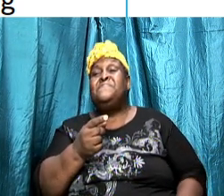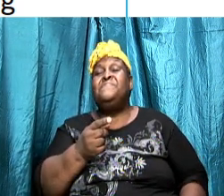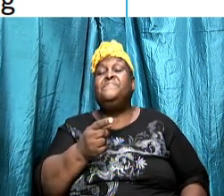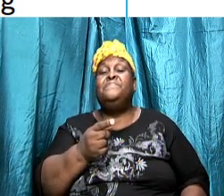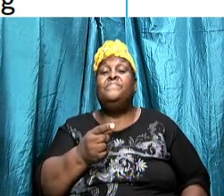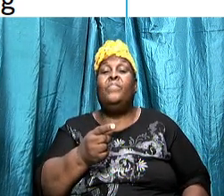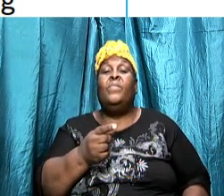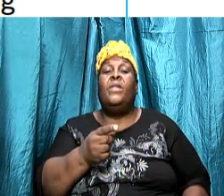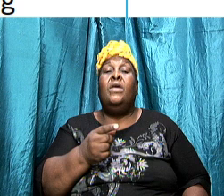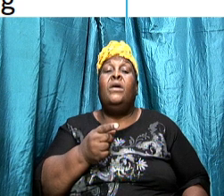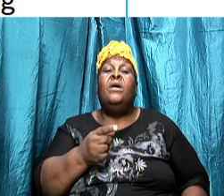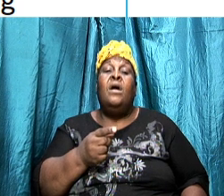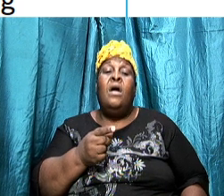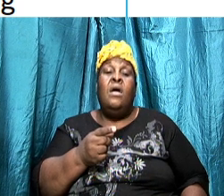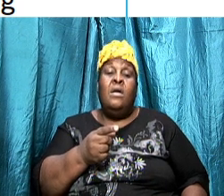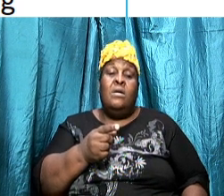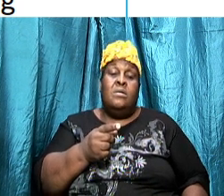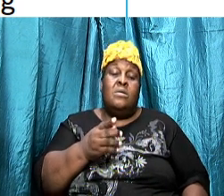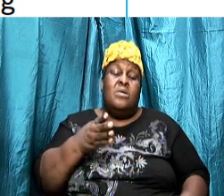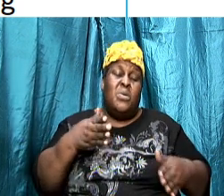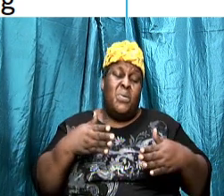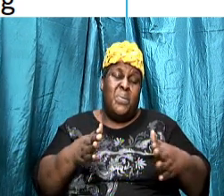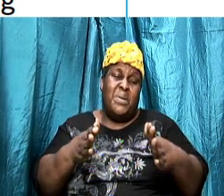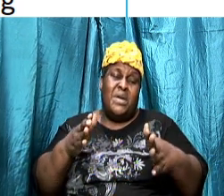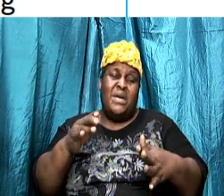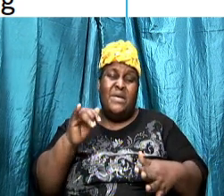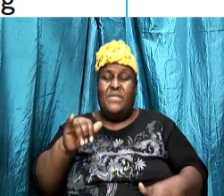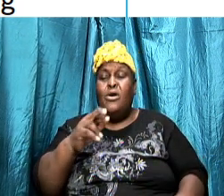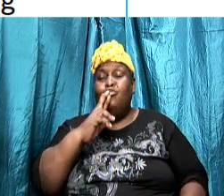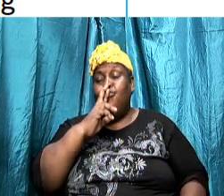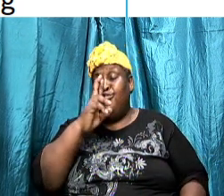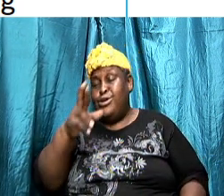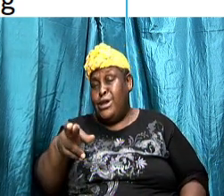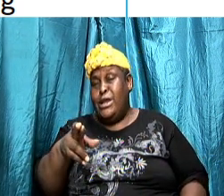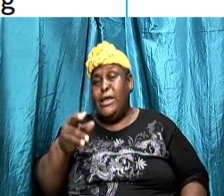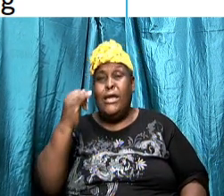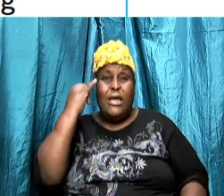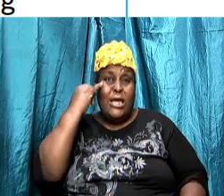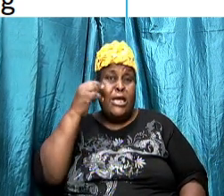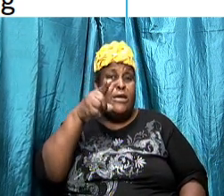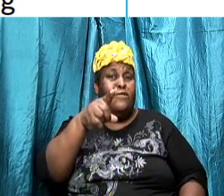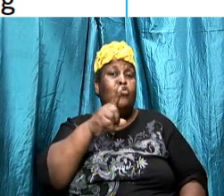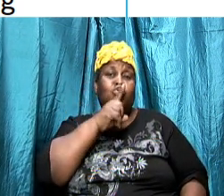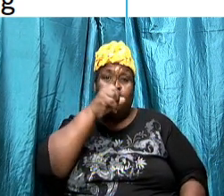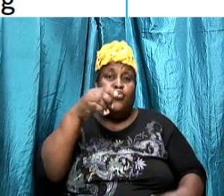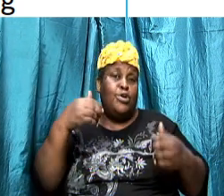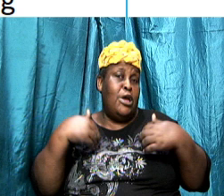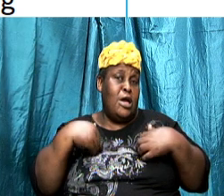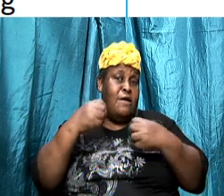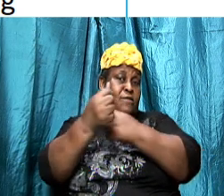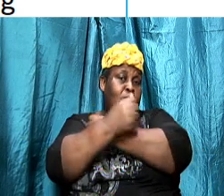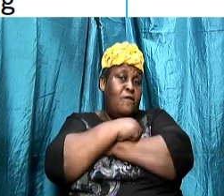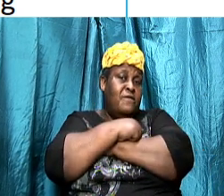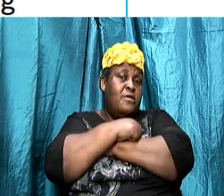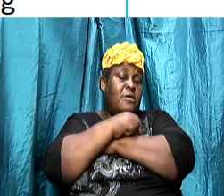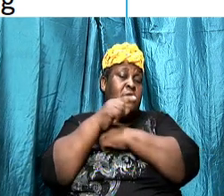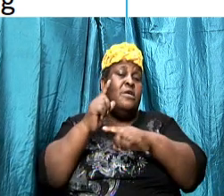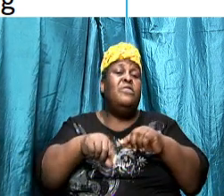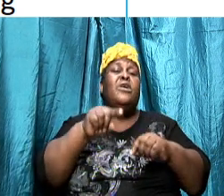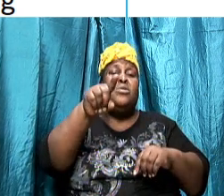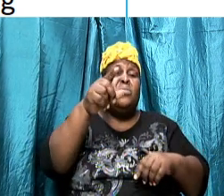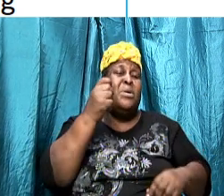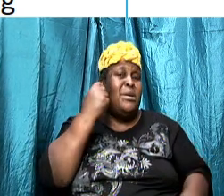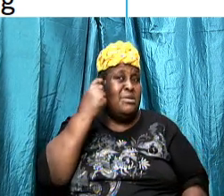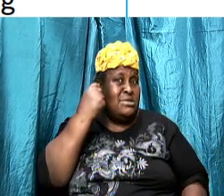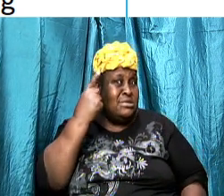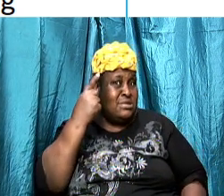in a roundabout way, as it were, that really, if you truly have love, then you would have understand this. And you